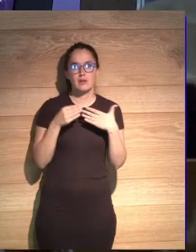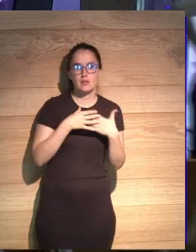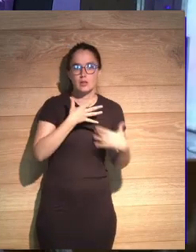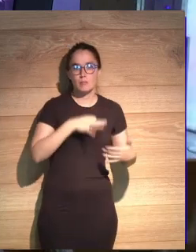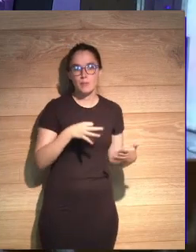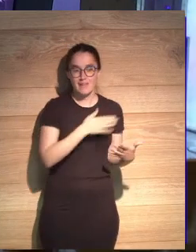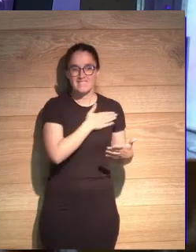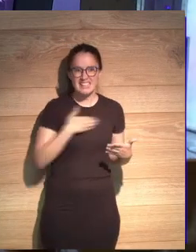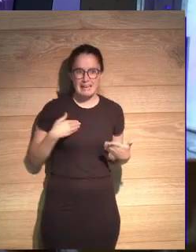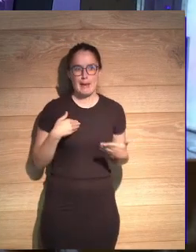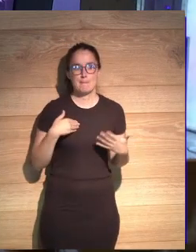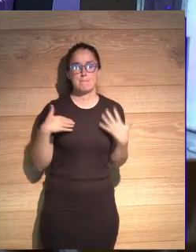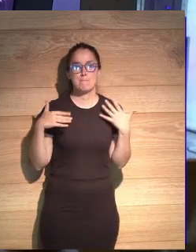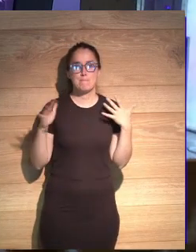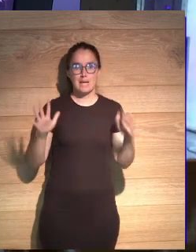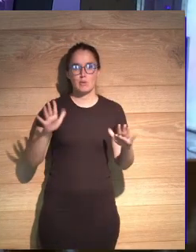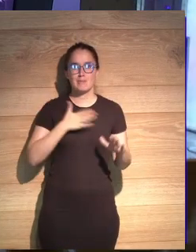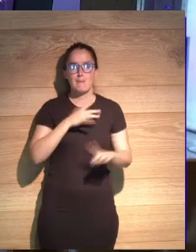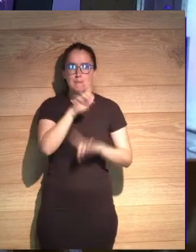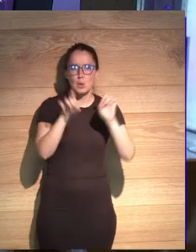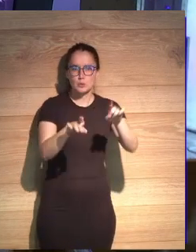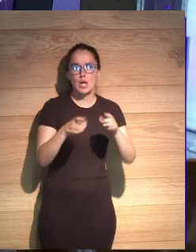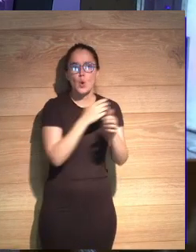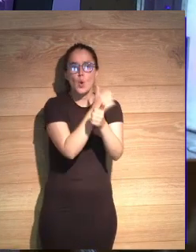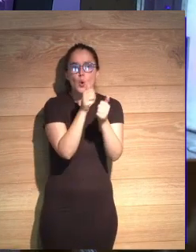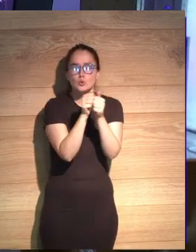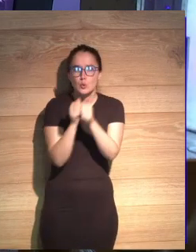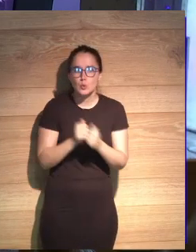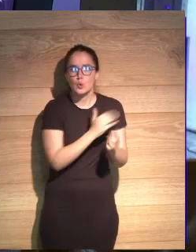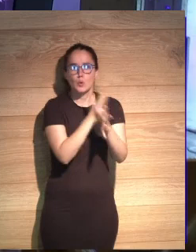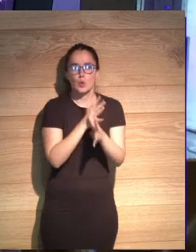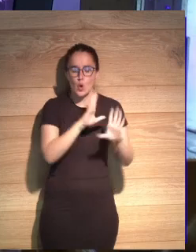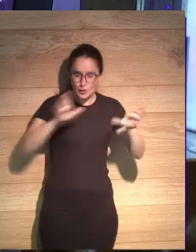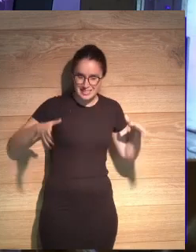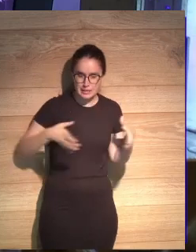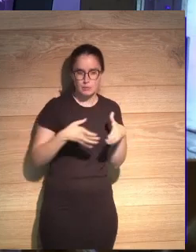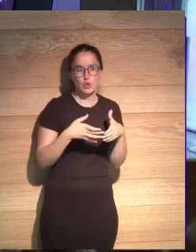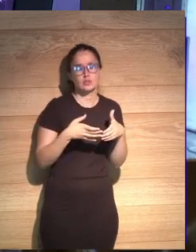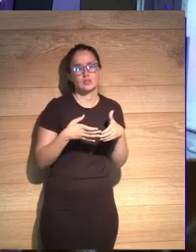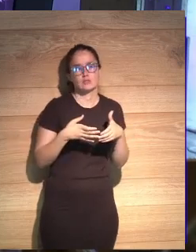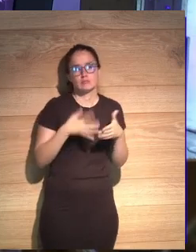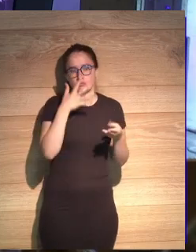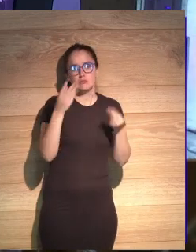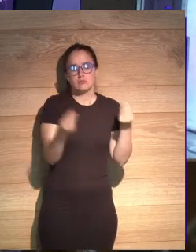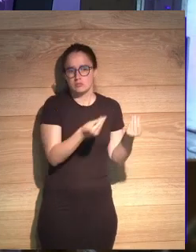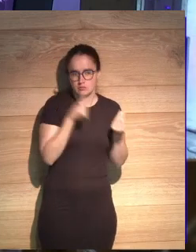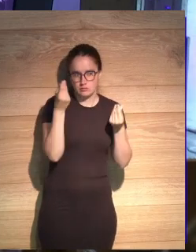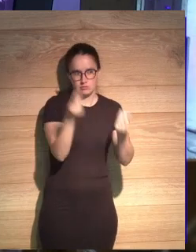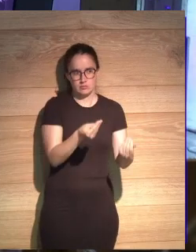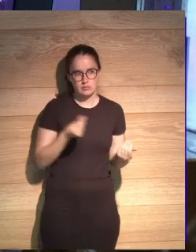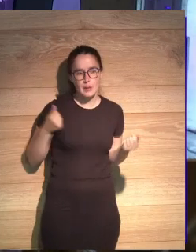implemented so patients can be inclined to using them, but are